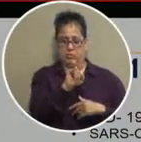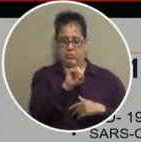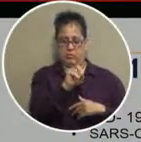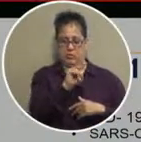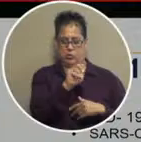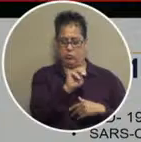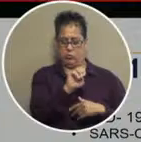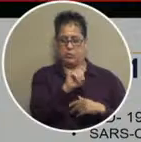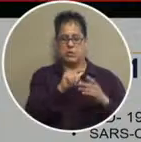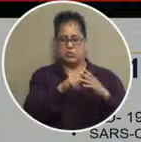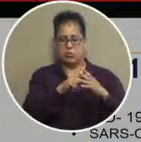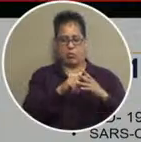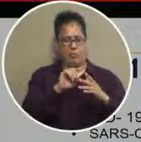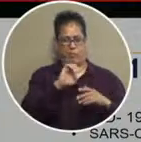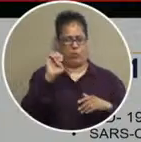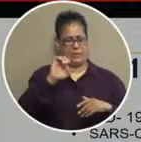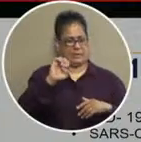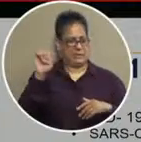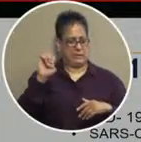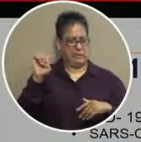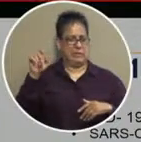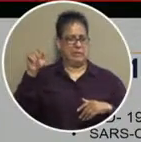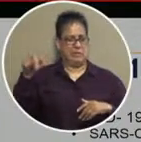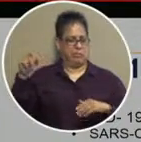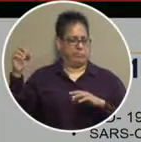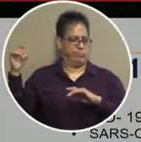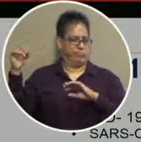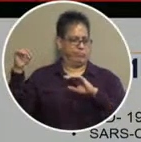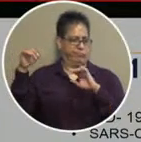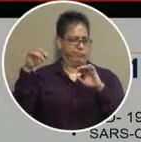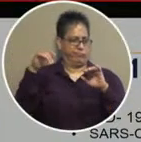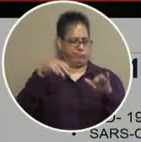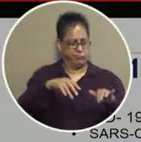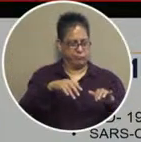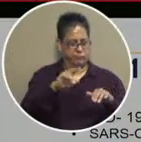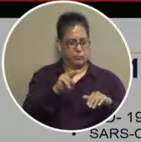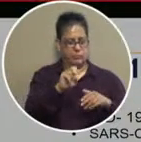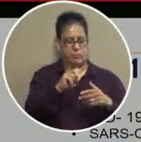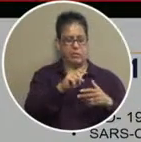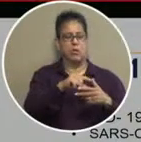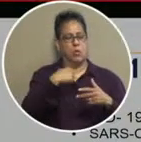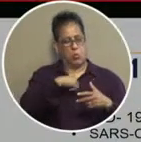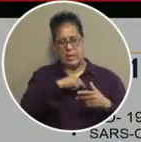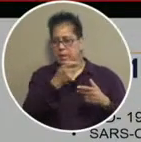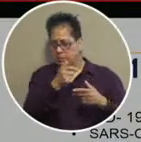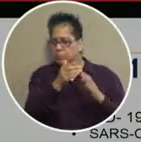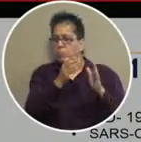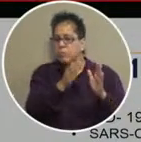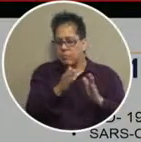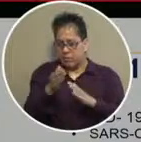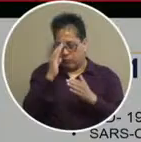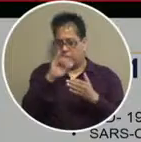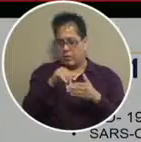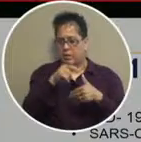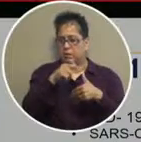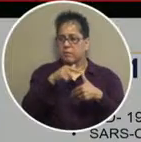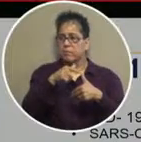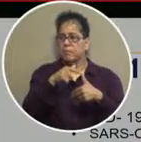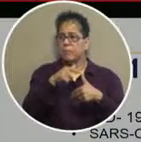East, and it made its way. We were able to prepare for some of that because of the